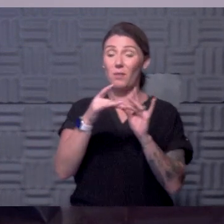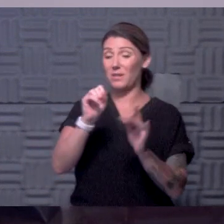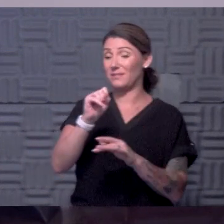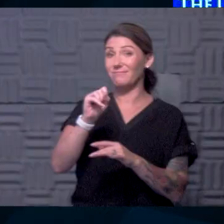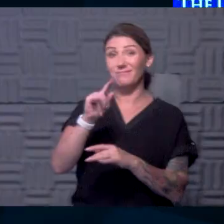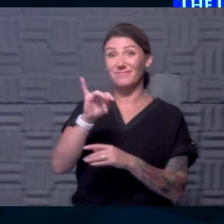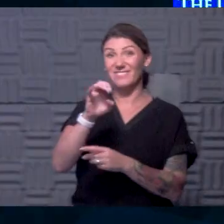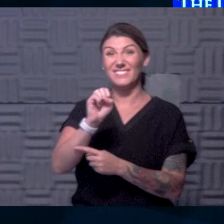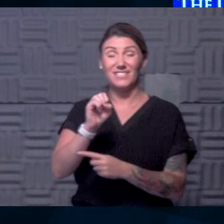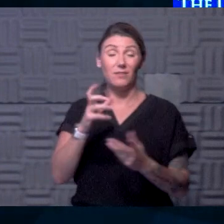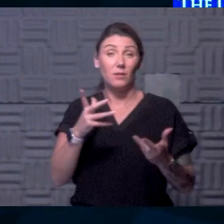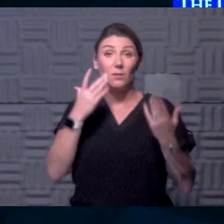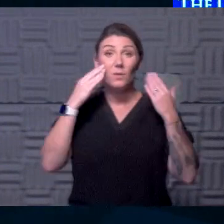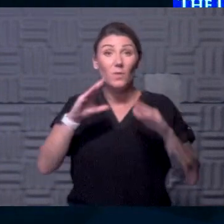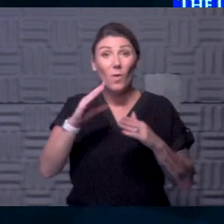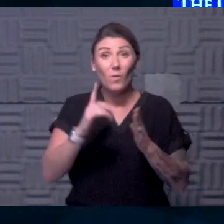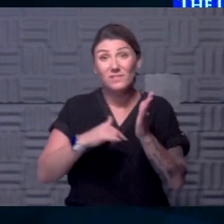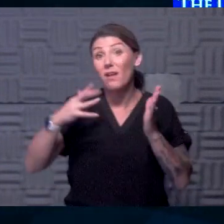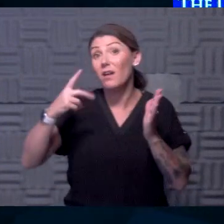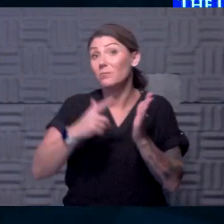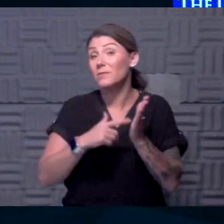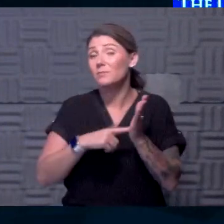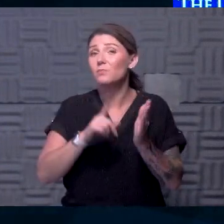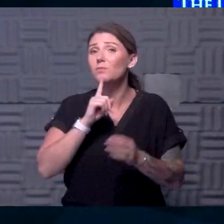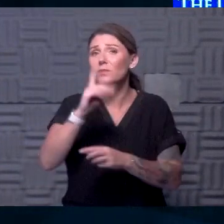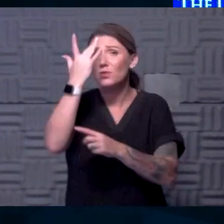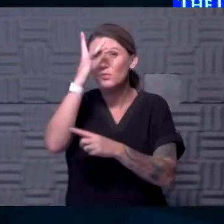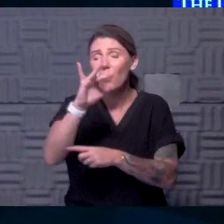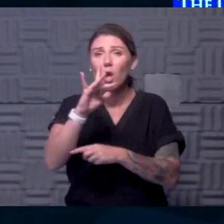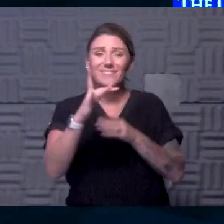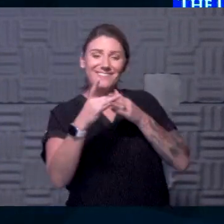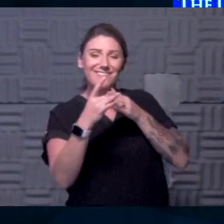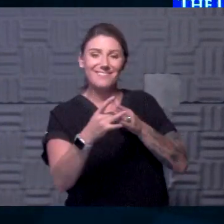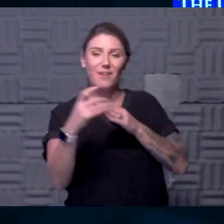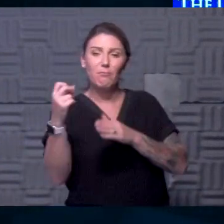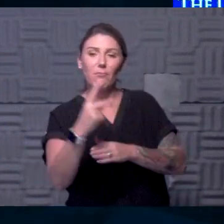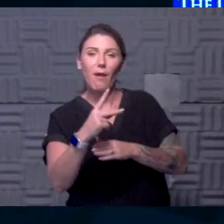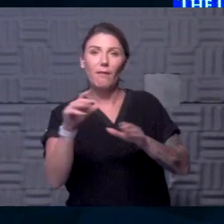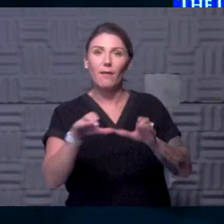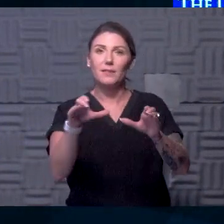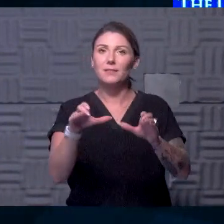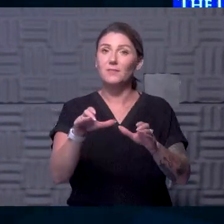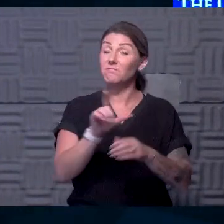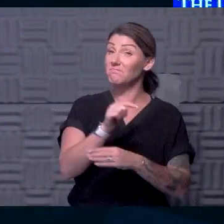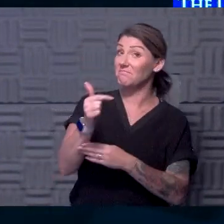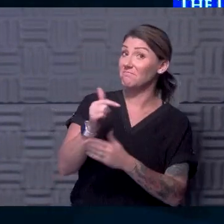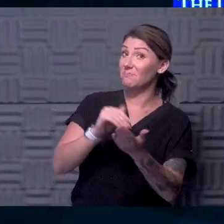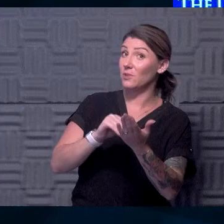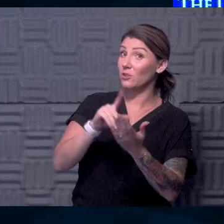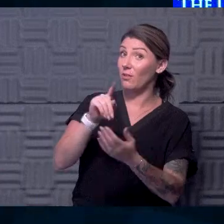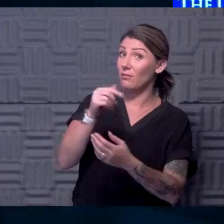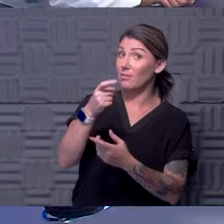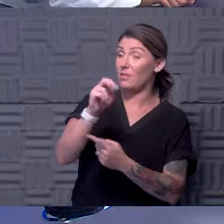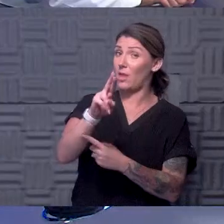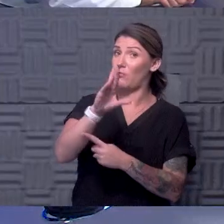So let's be super smart and guide them back into activity. And so, Dr. Lauer, I'd turn it to you and see what you're going to be doing as a